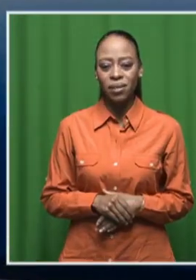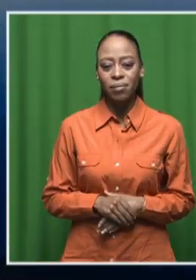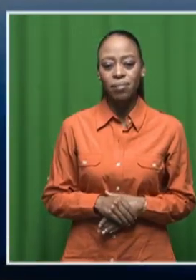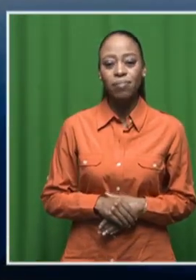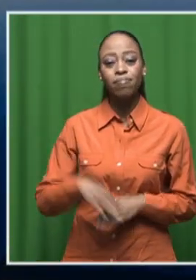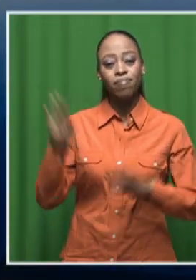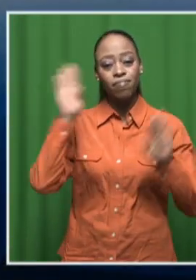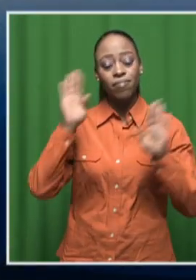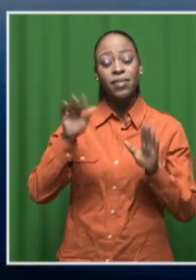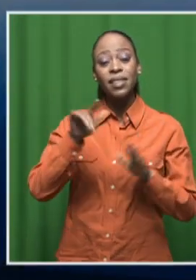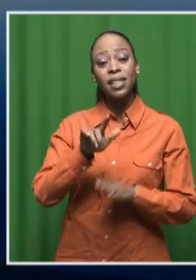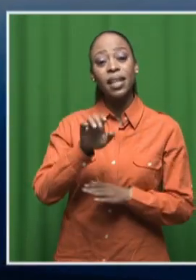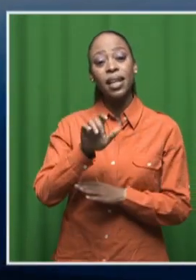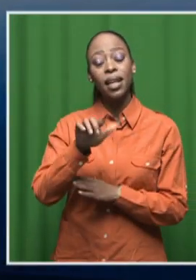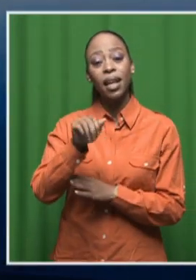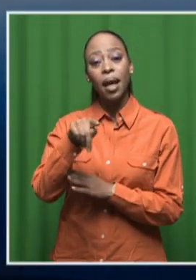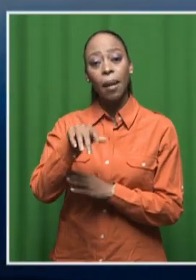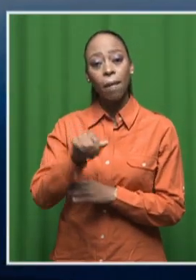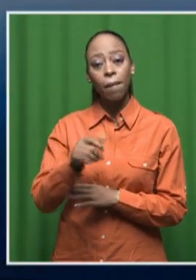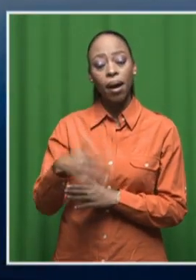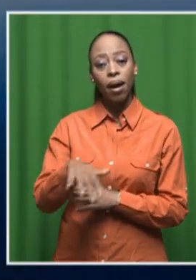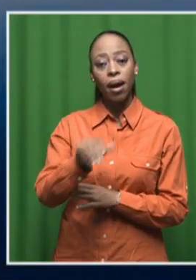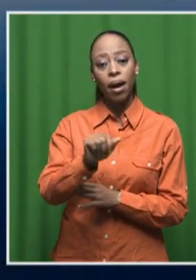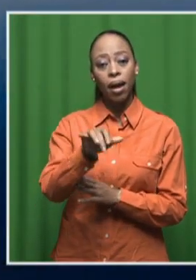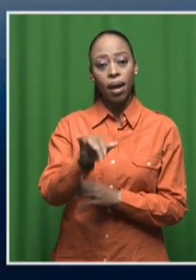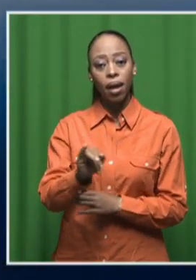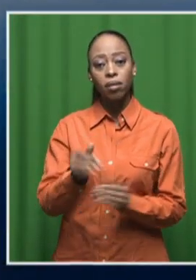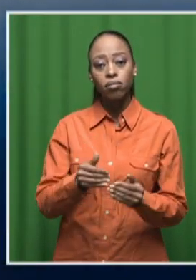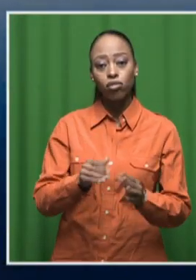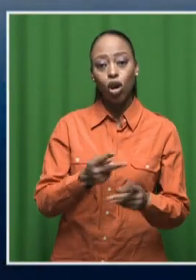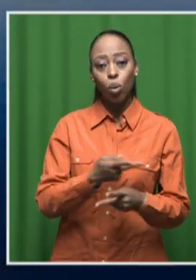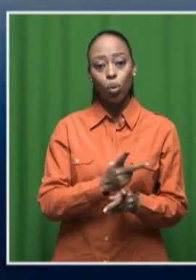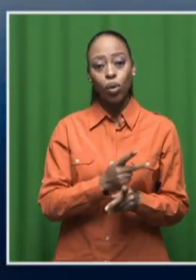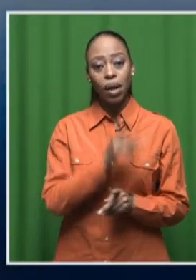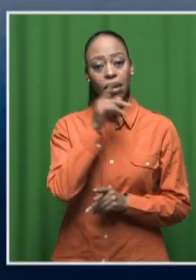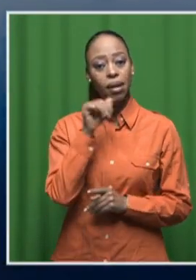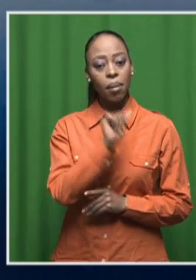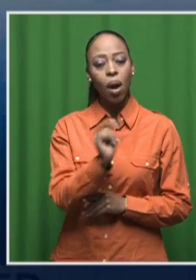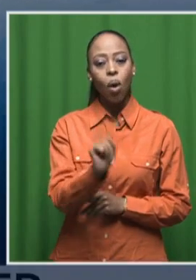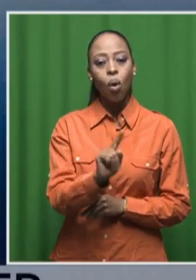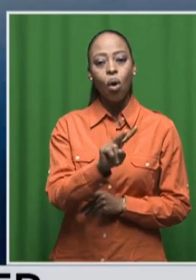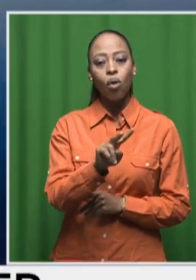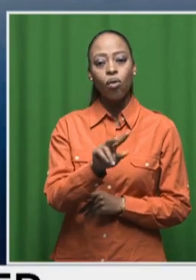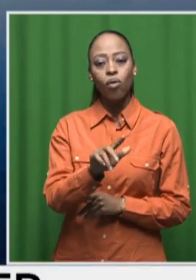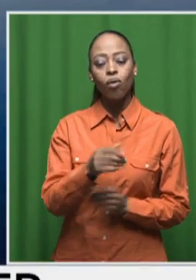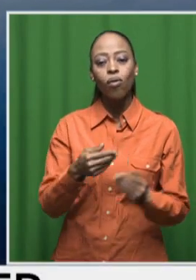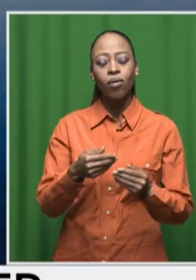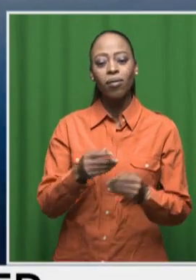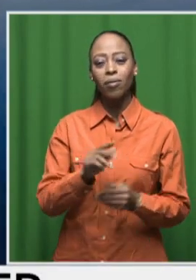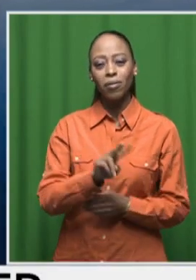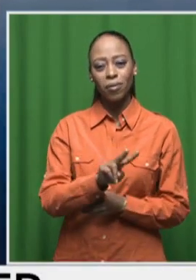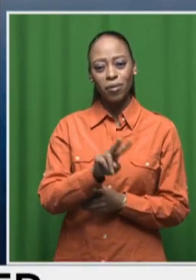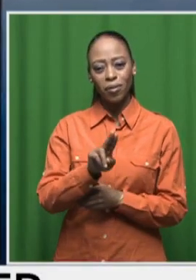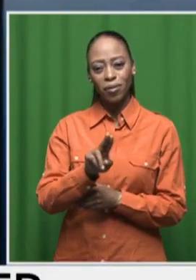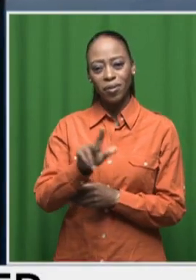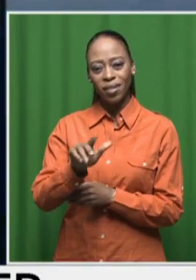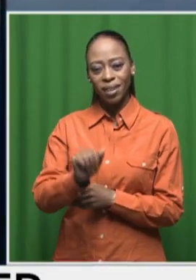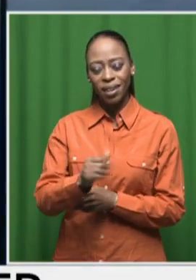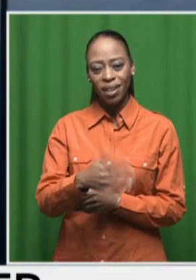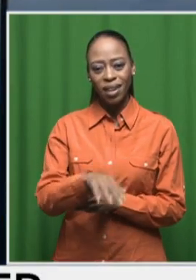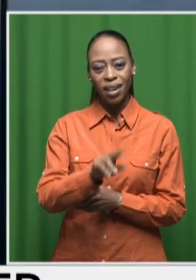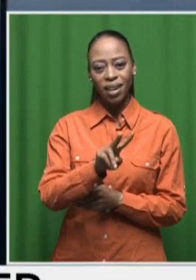Welcome back. Now, Lilapa AI has launched products called Vulavula. Well, this app focusing